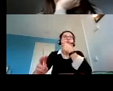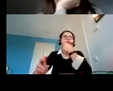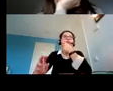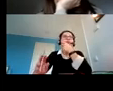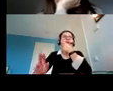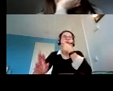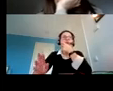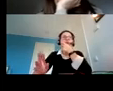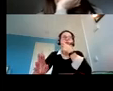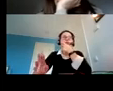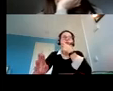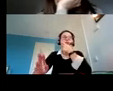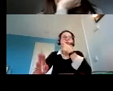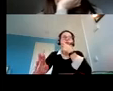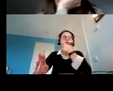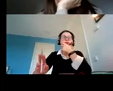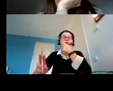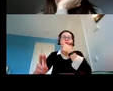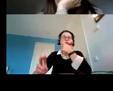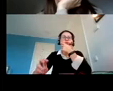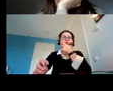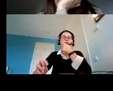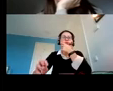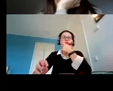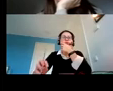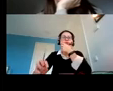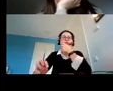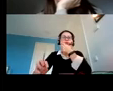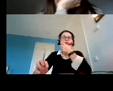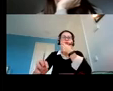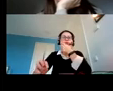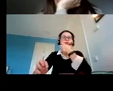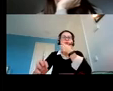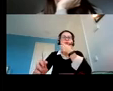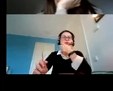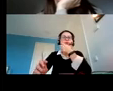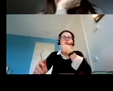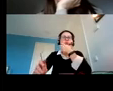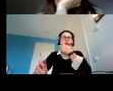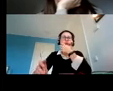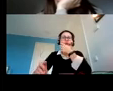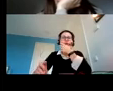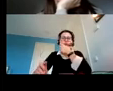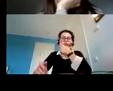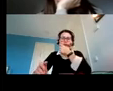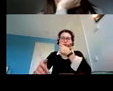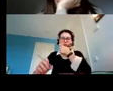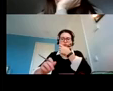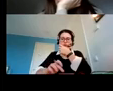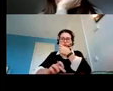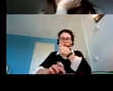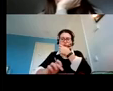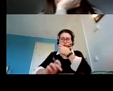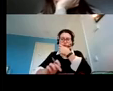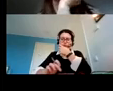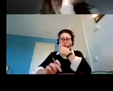cases, but there is the promotion of human rights due diligence with a specific focus to small and medium enterprises that are the majority